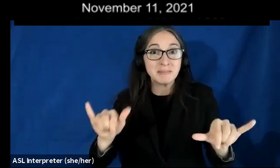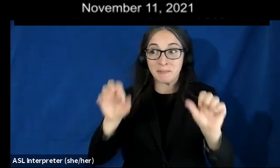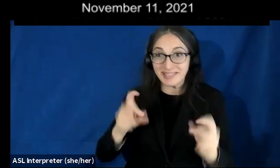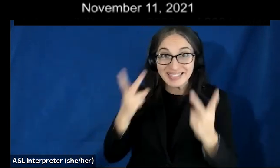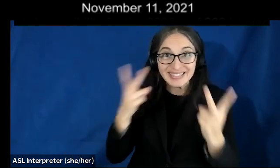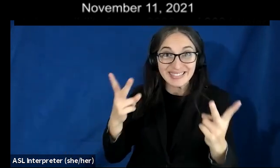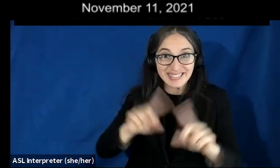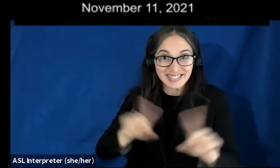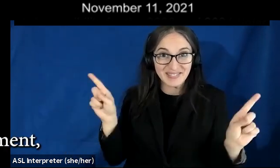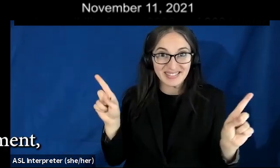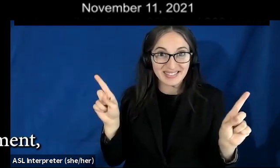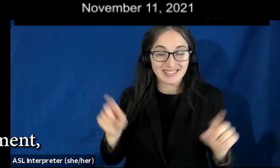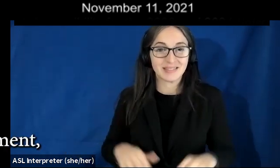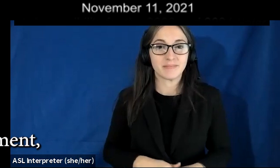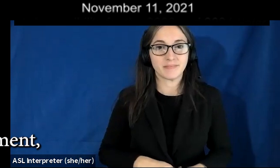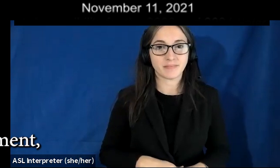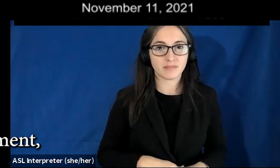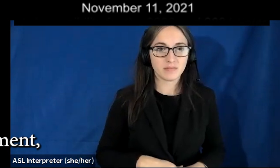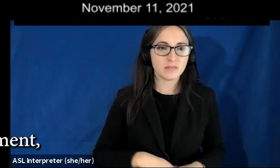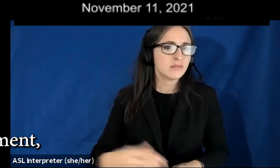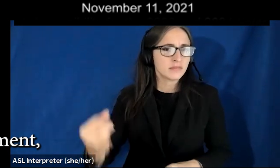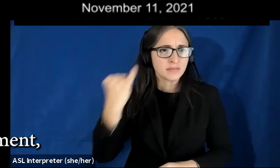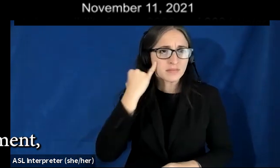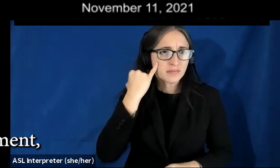If you are not going to work in an inclusive